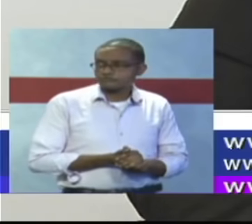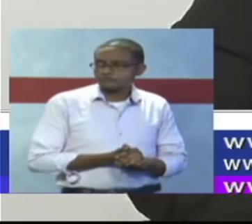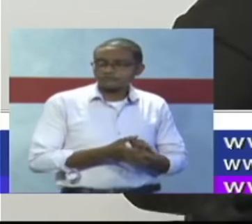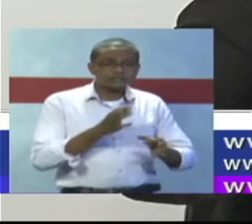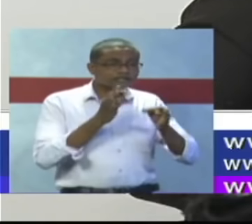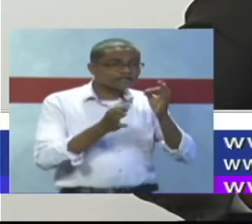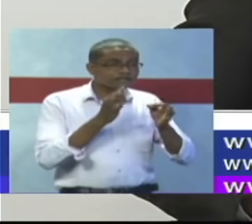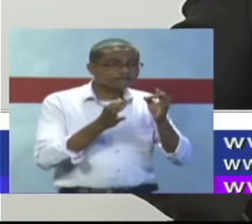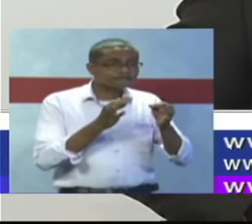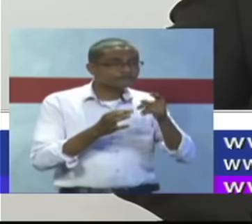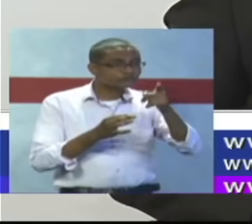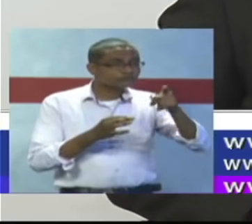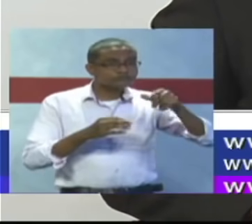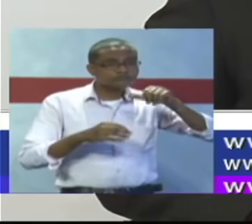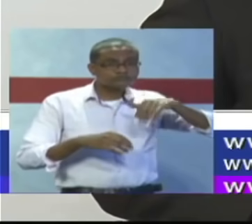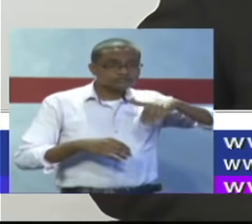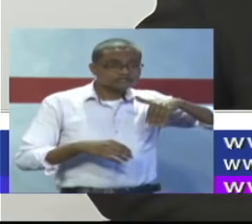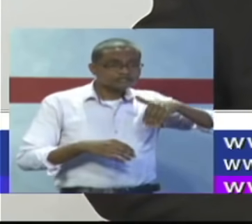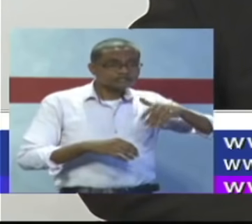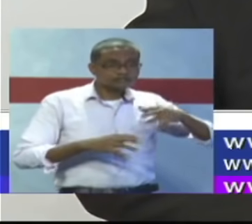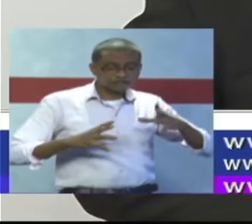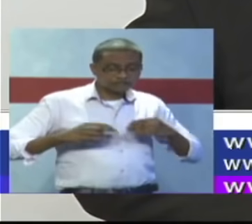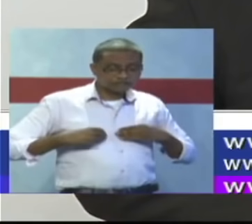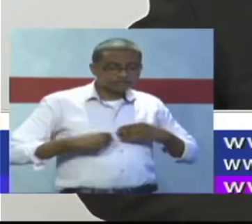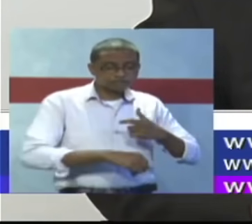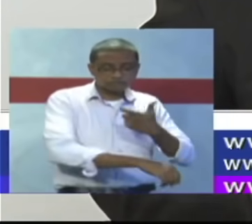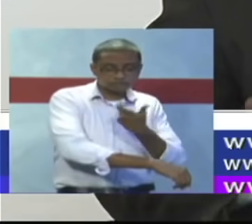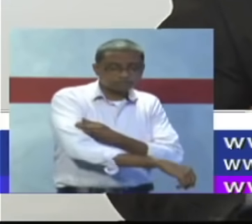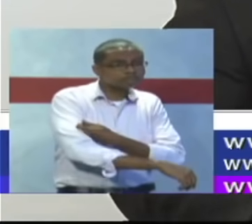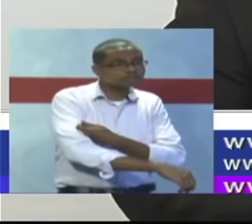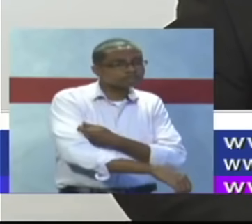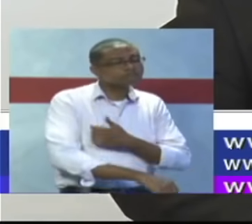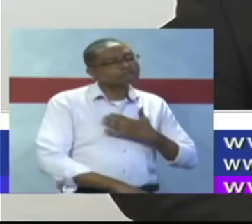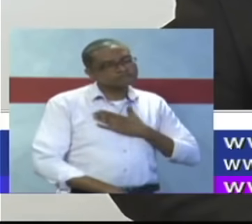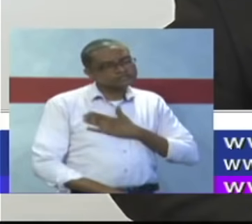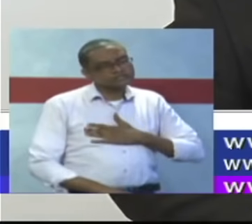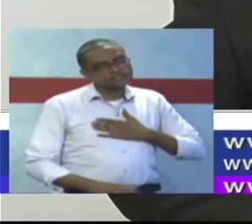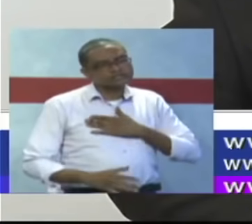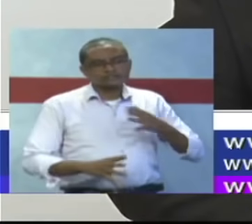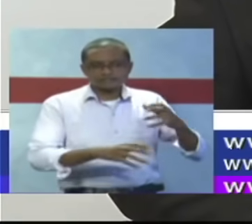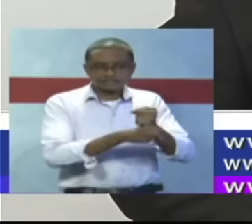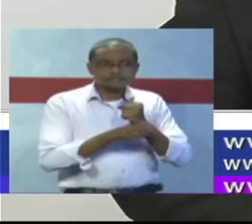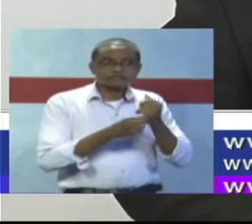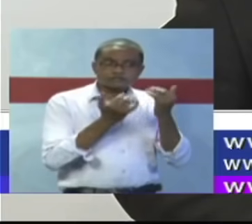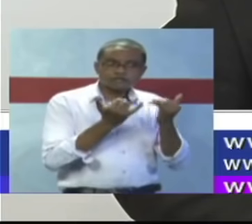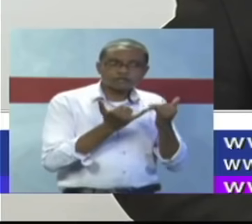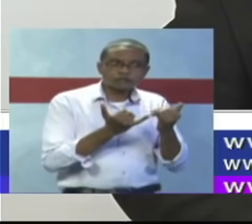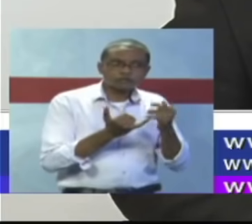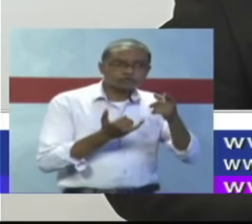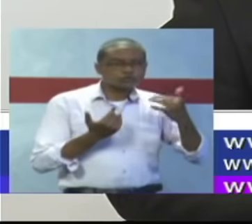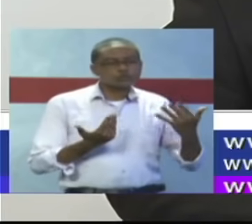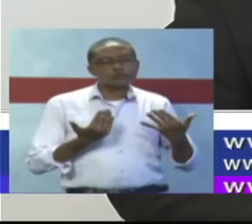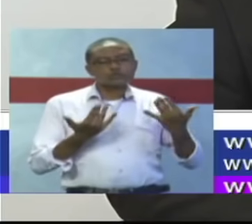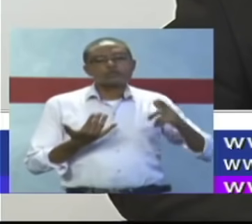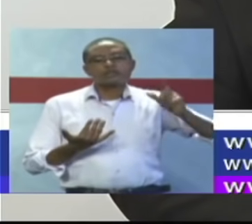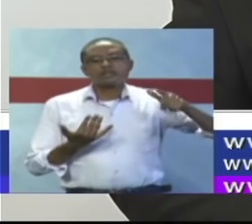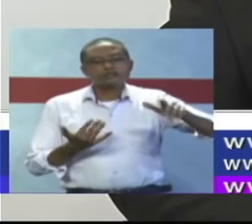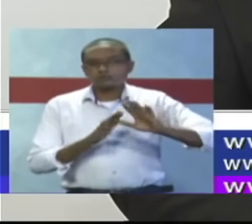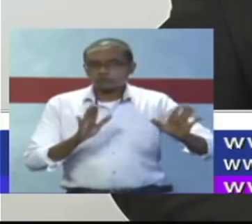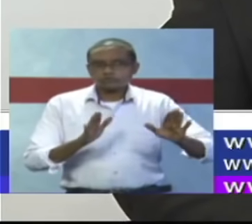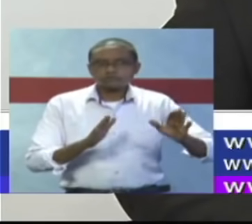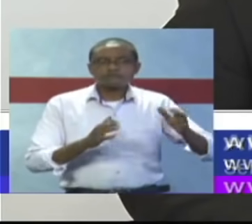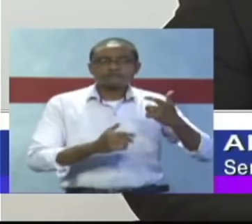www.findcareTT.com. If you haven't received your COVID-19 vaccine as yet, please get yours now. Don't delay.